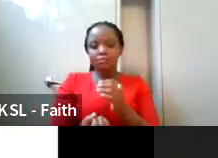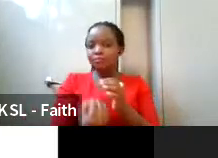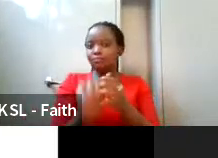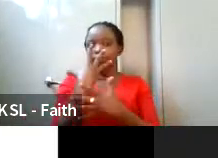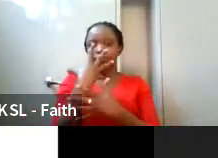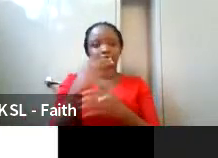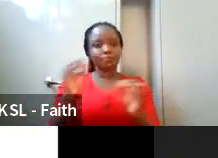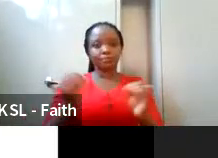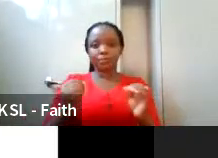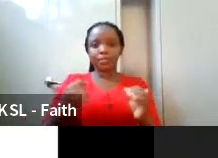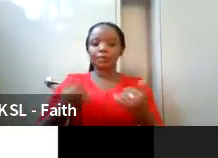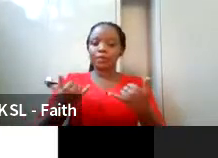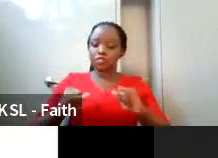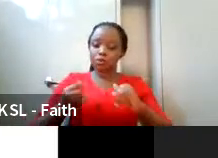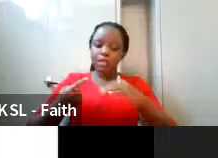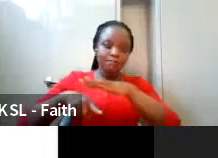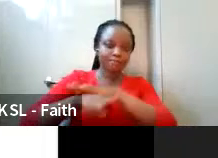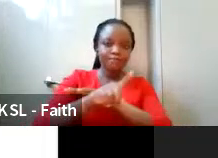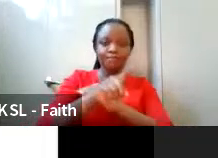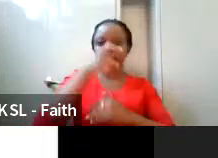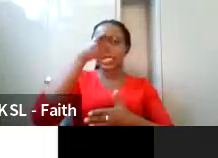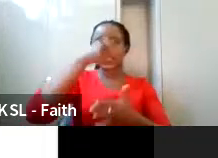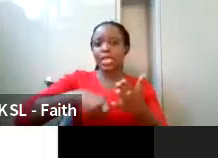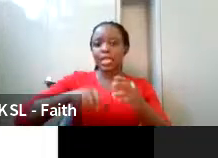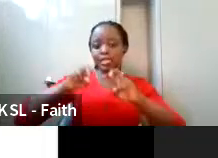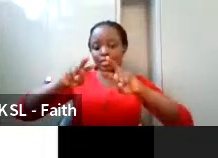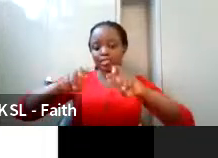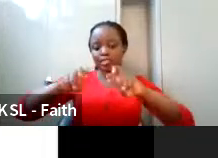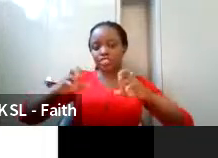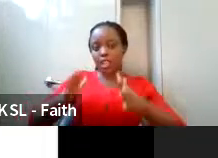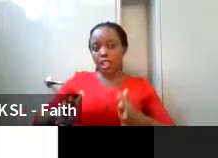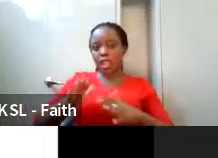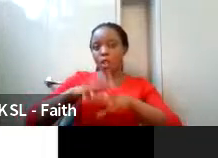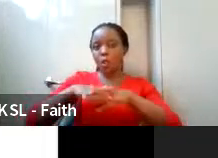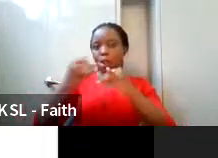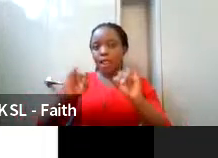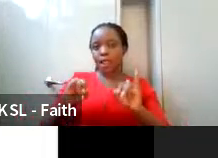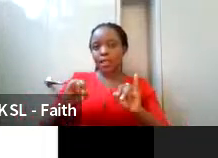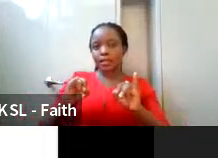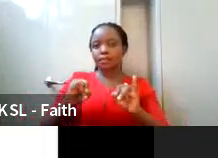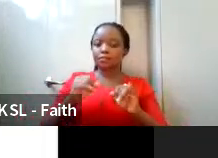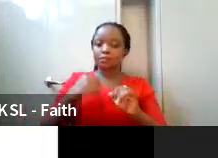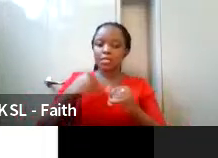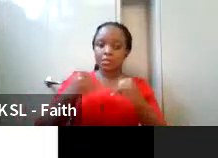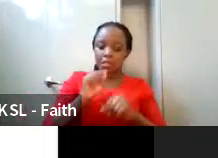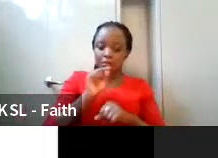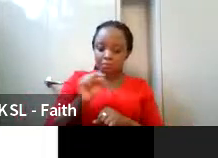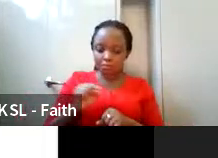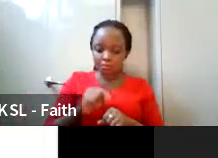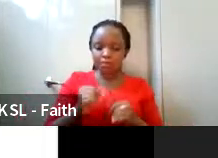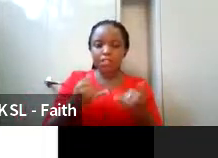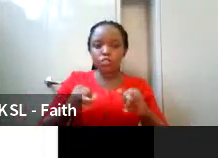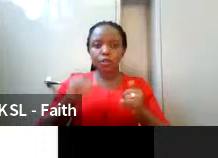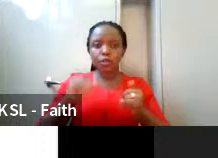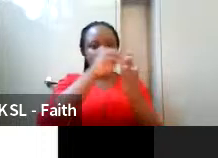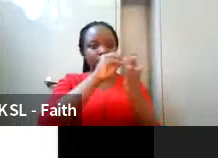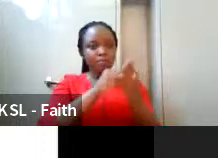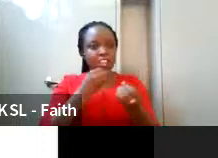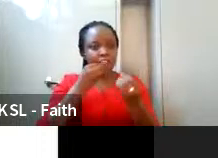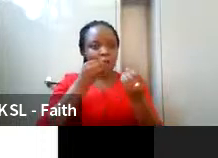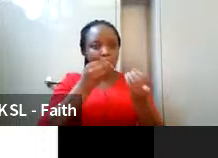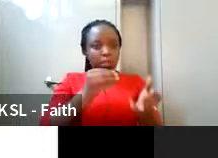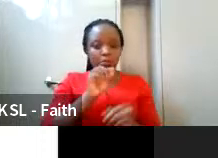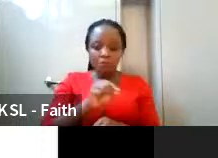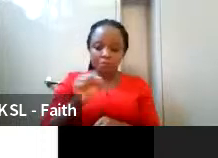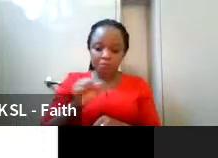to the tax checker, the online tax checker, and I scanned the QR on